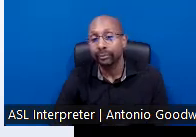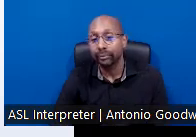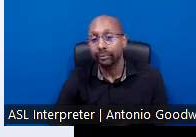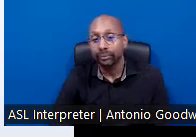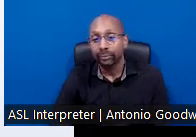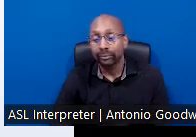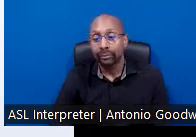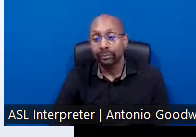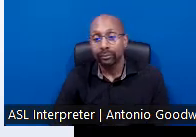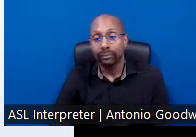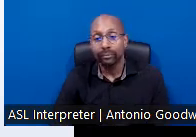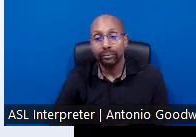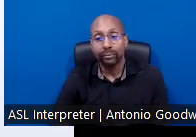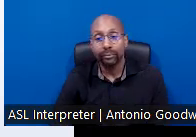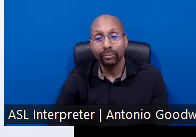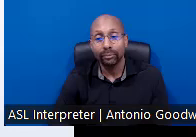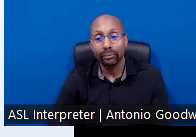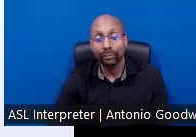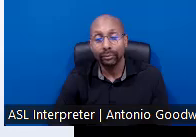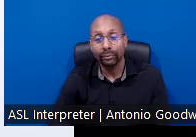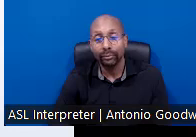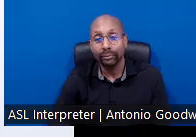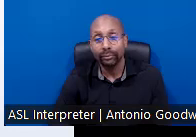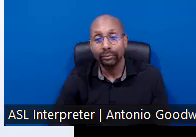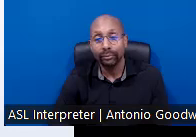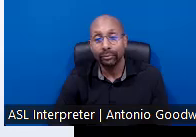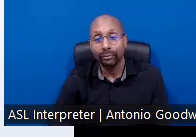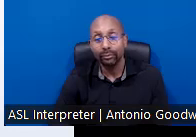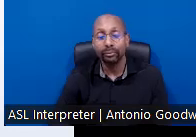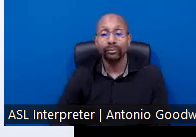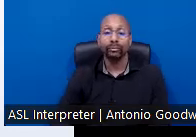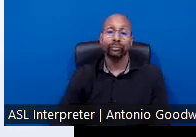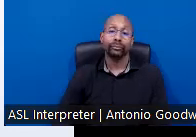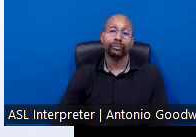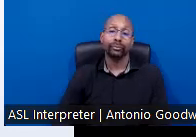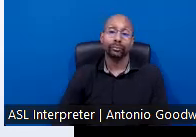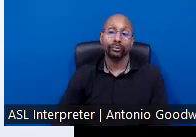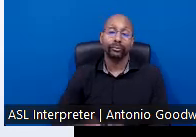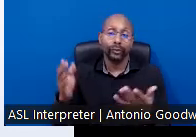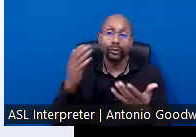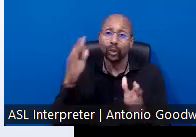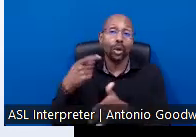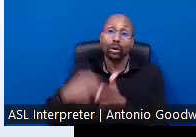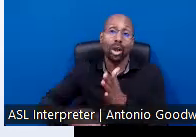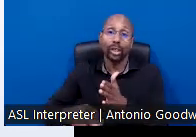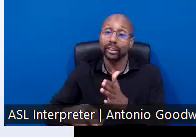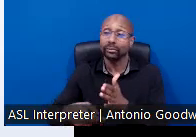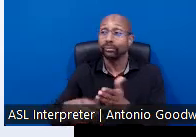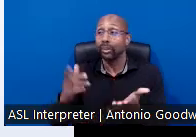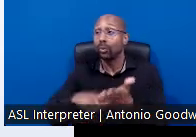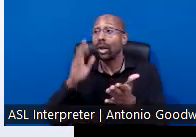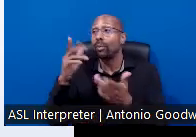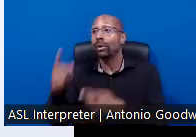the uninsured or less insured department for when it comes down to price tags, but more to come.